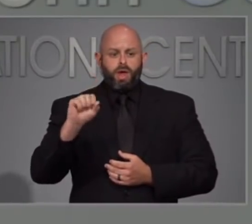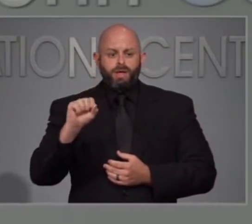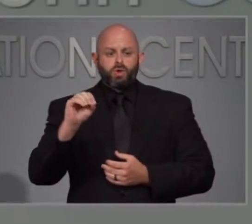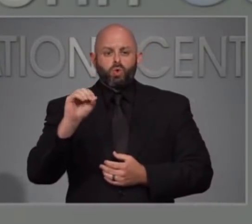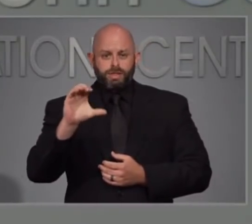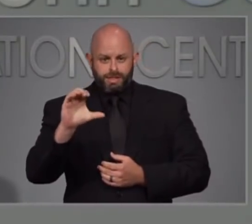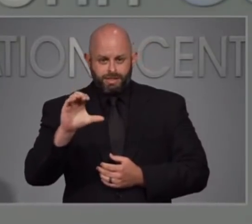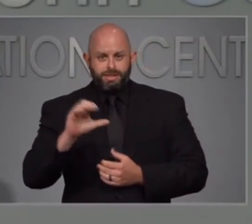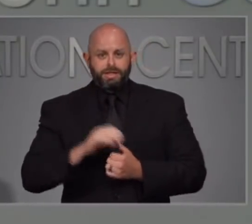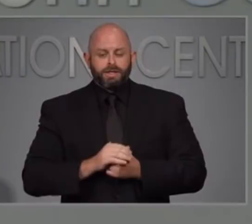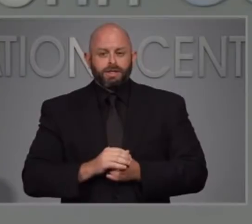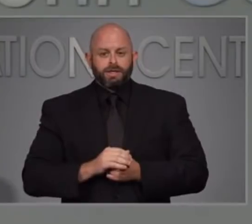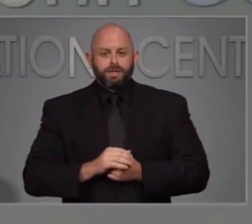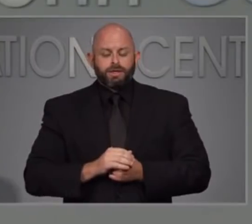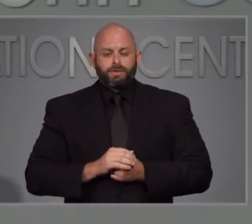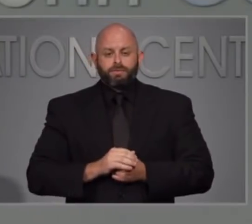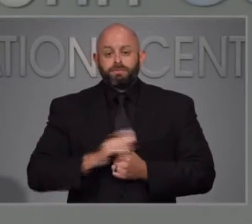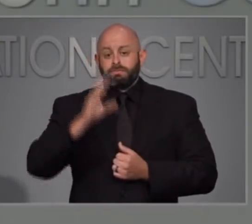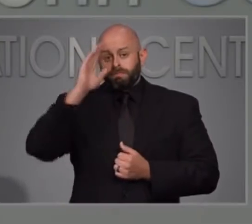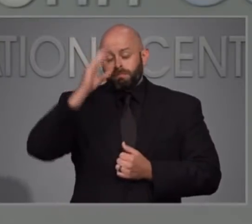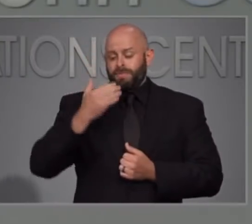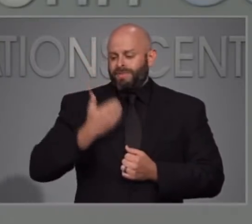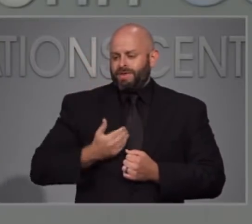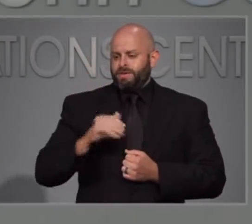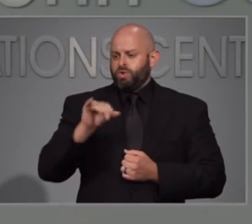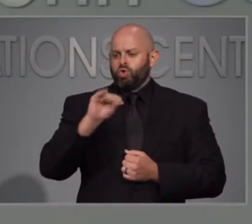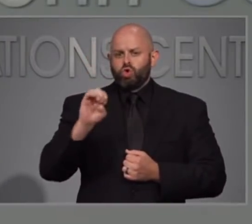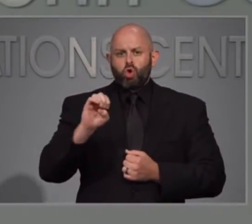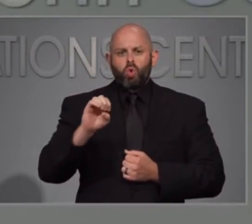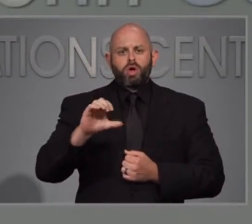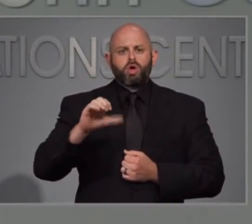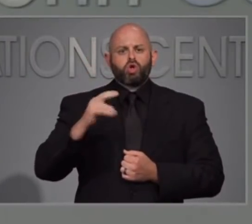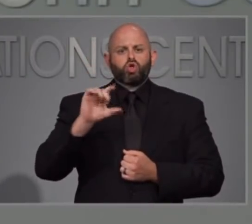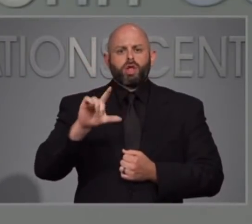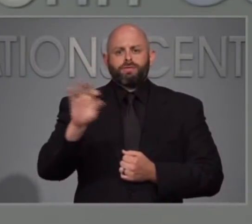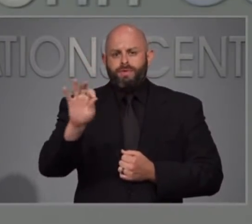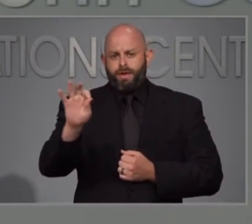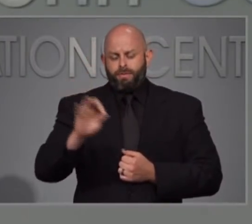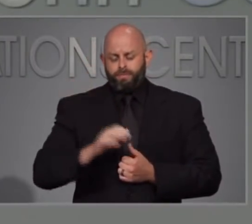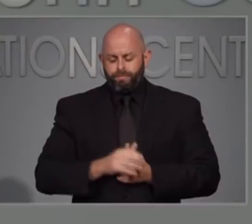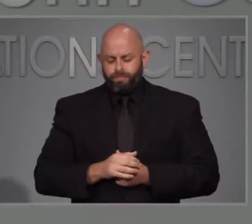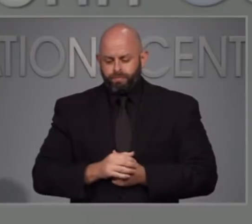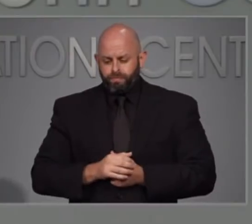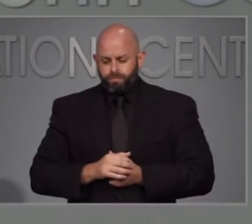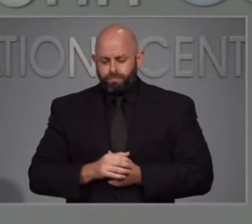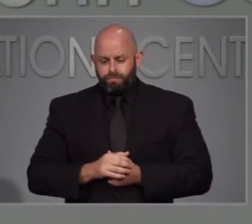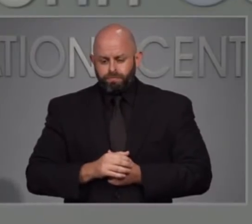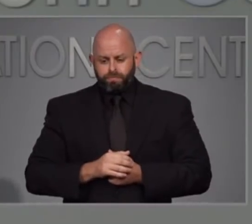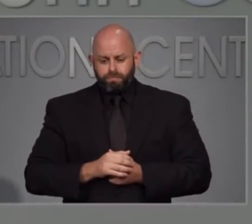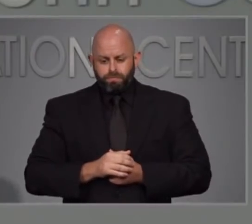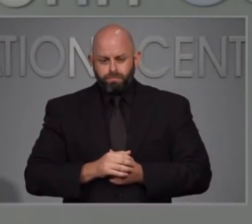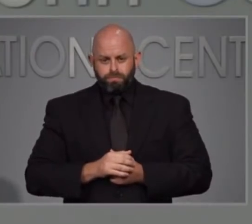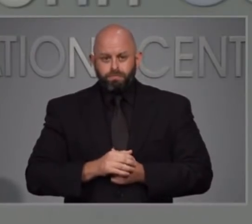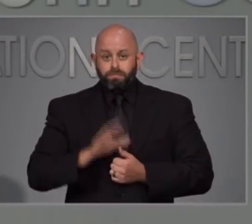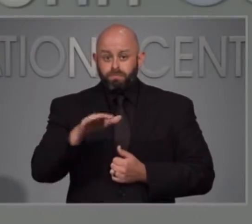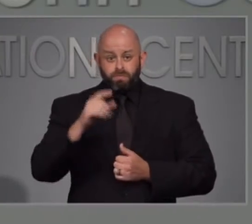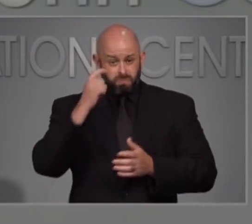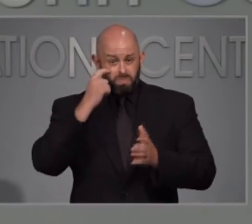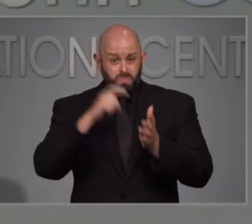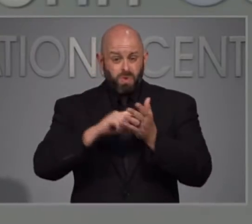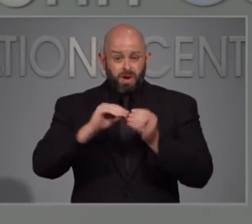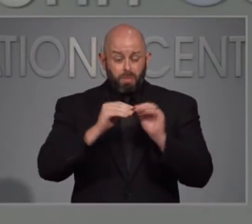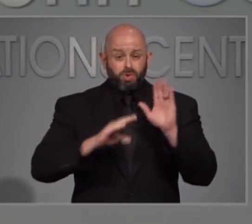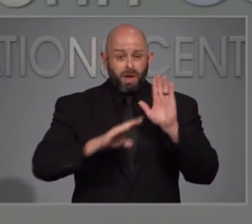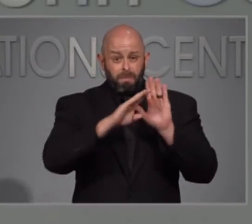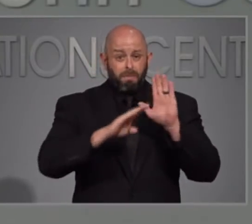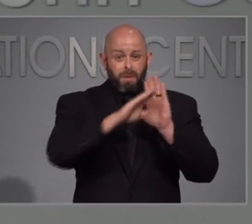Hi, Governor Cooper. This is Joe Bruno from Channel 9. Who is to blame for the state reaching this point with COVID-19?